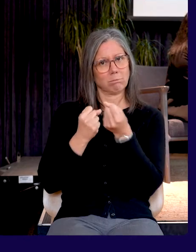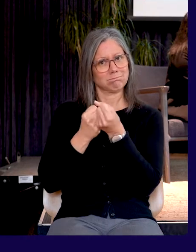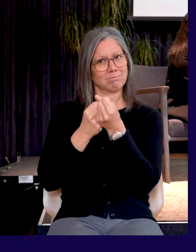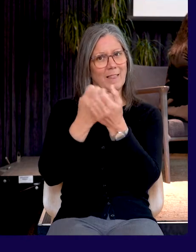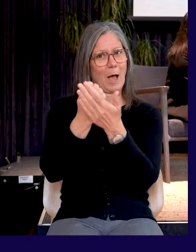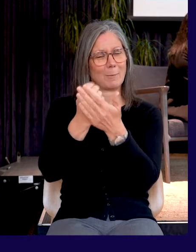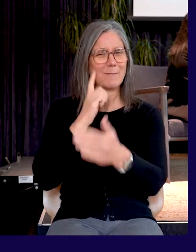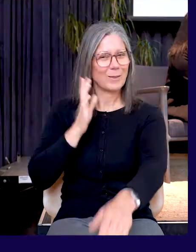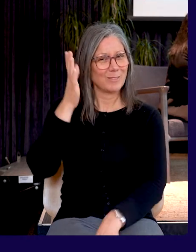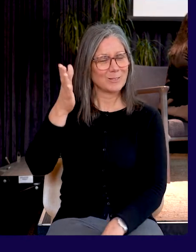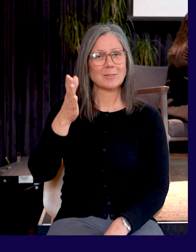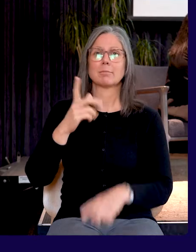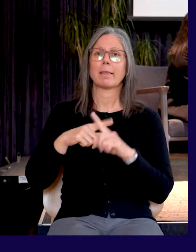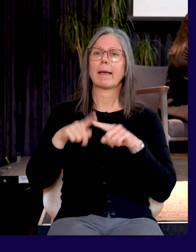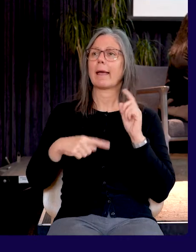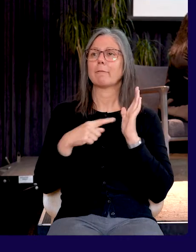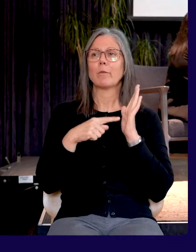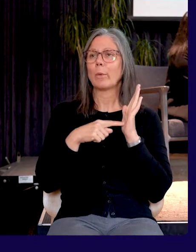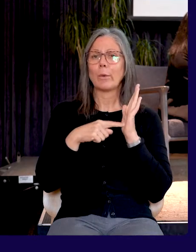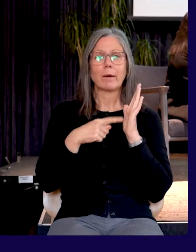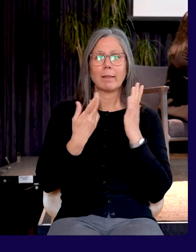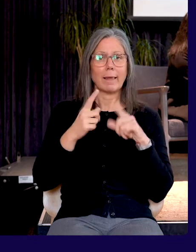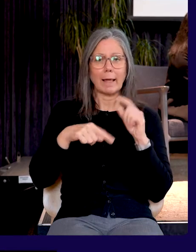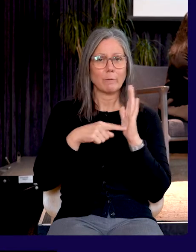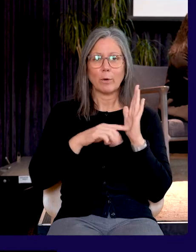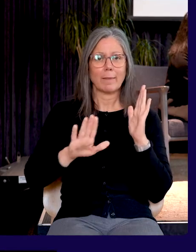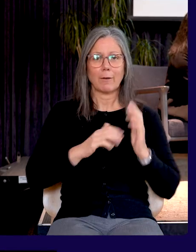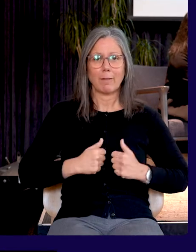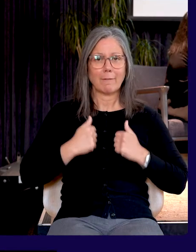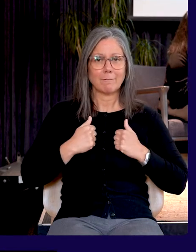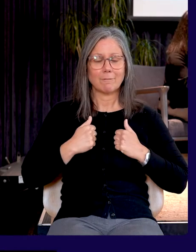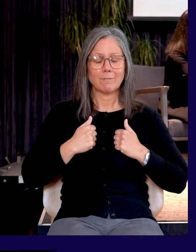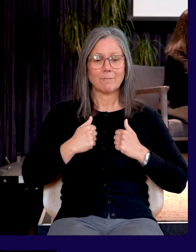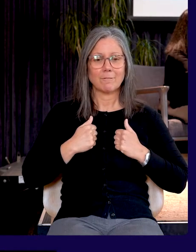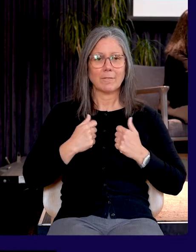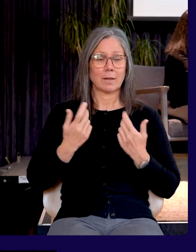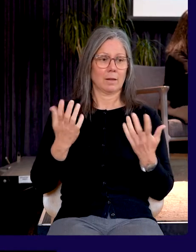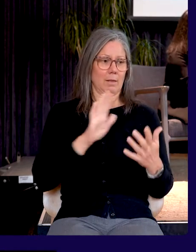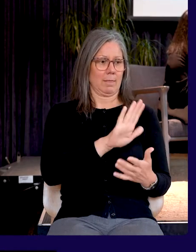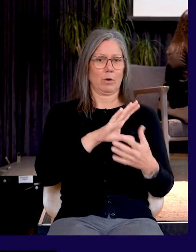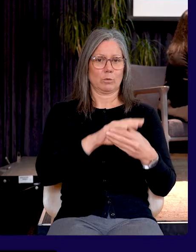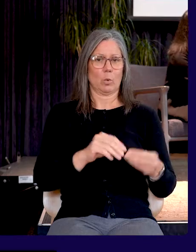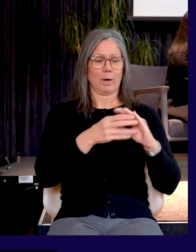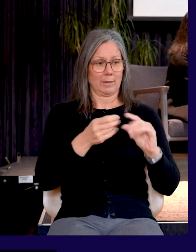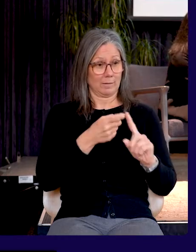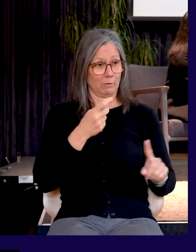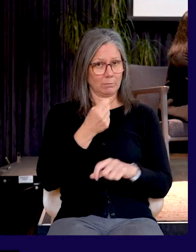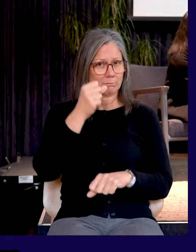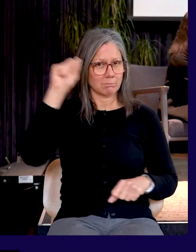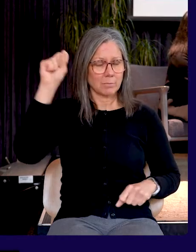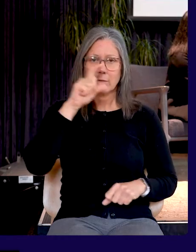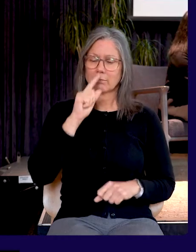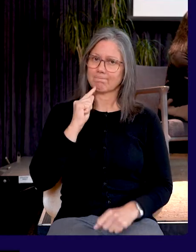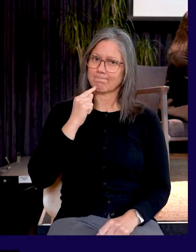in the future. They can't afford their lives. And the stories coming off that strike line are intense.